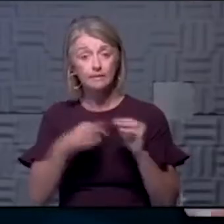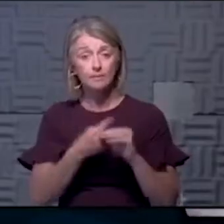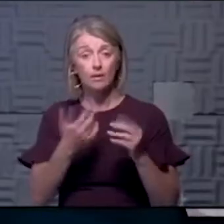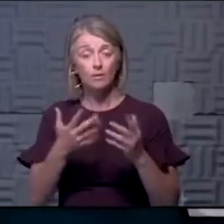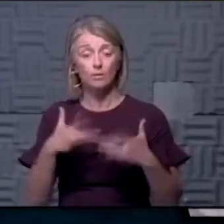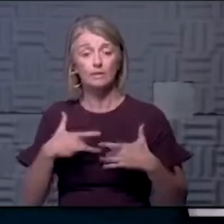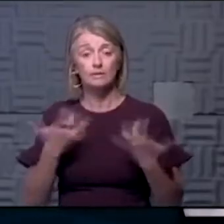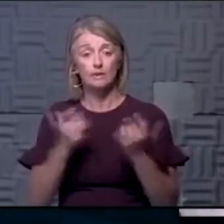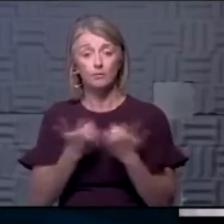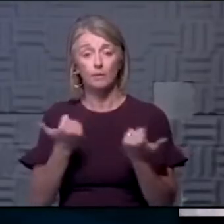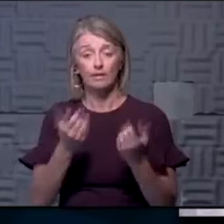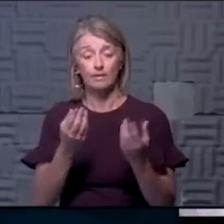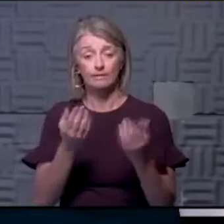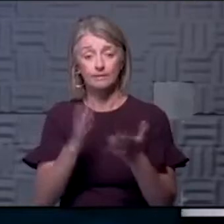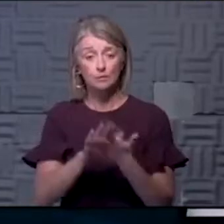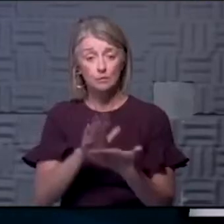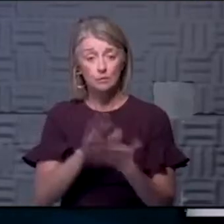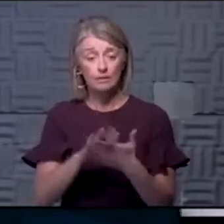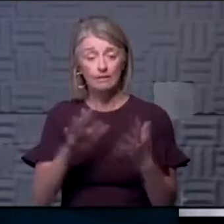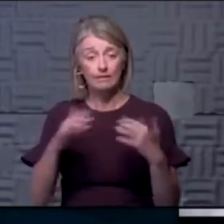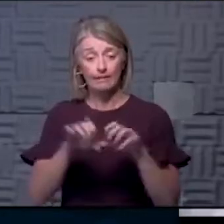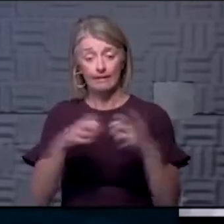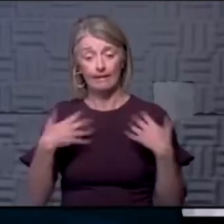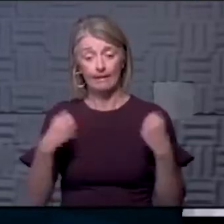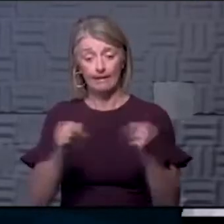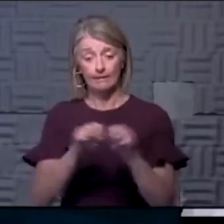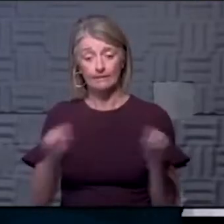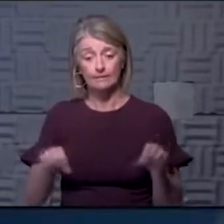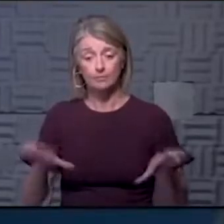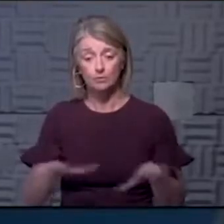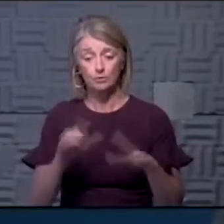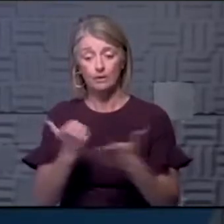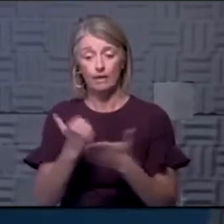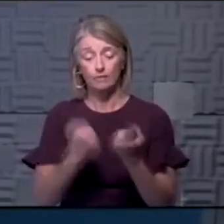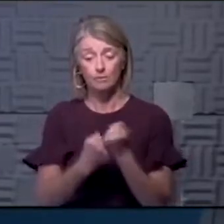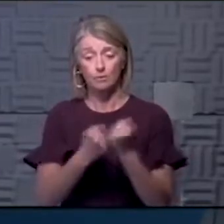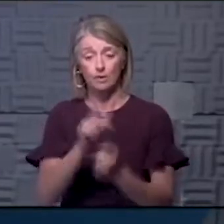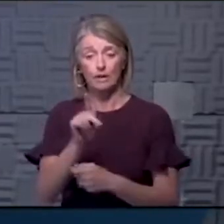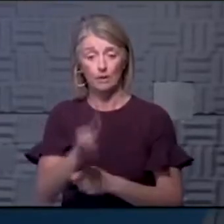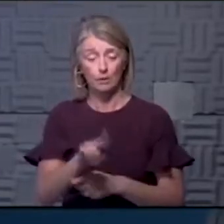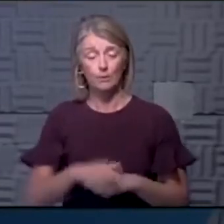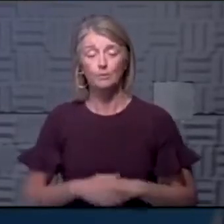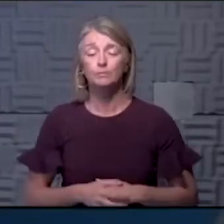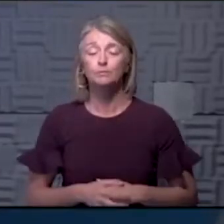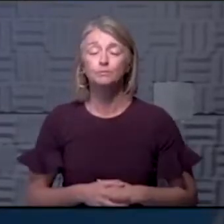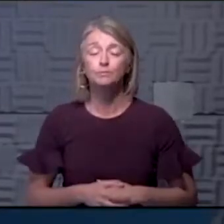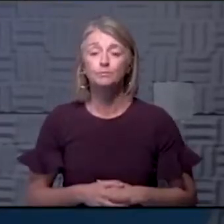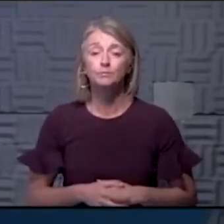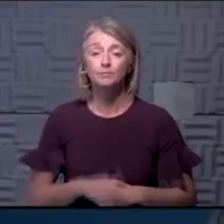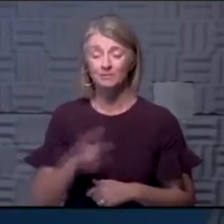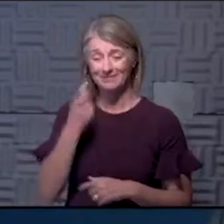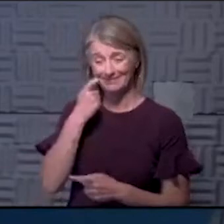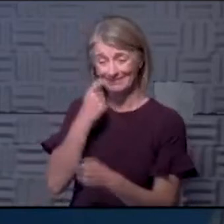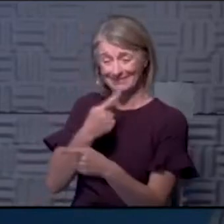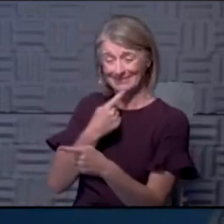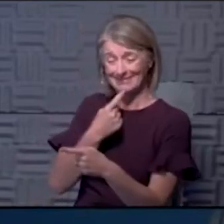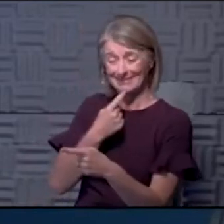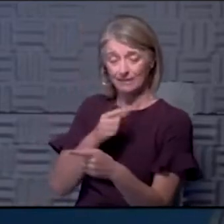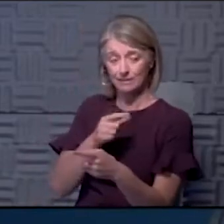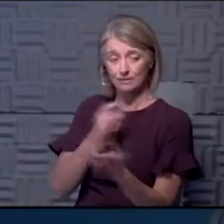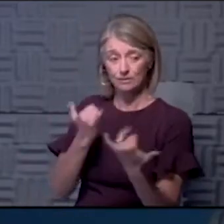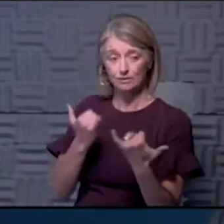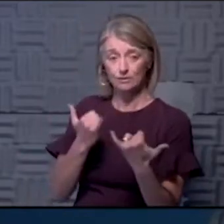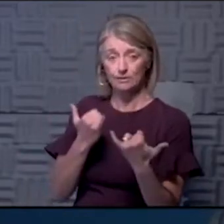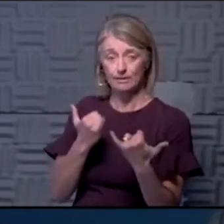going on the campus, and what kind of things has the health system done to help support KU? Sure. So as Dr. Girod alluded to